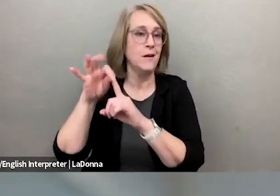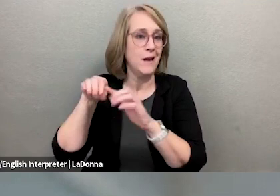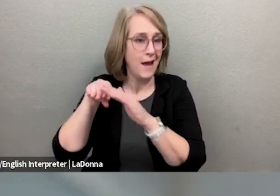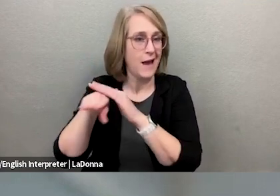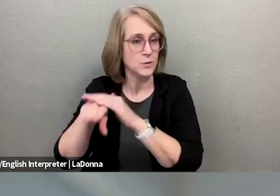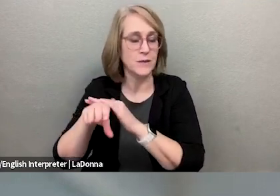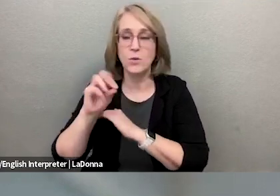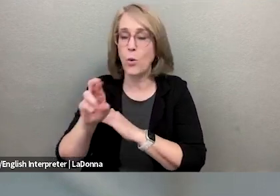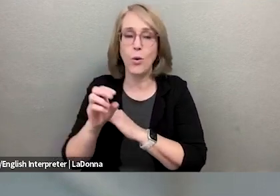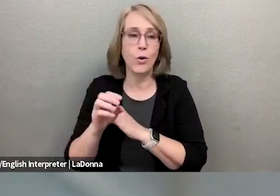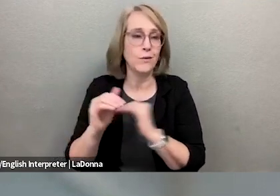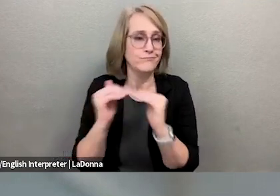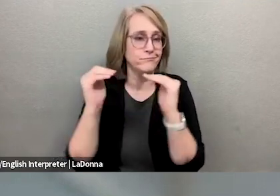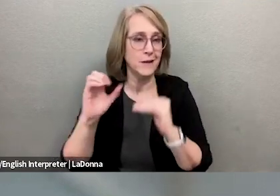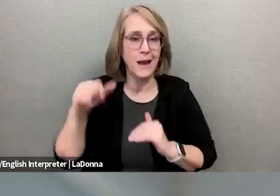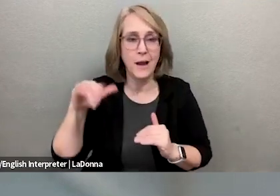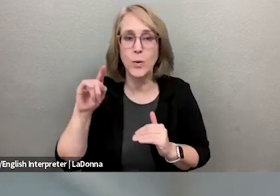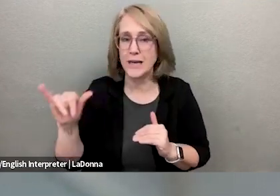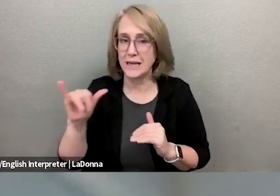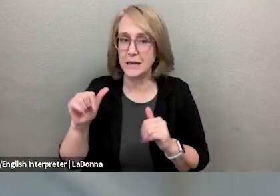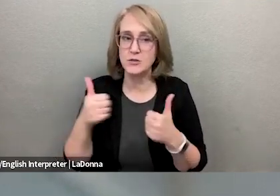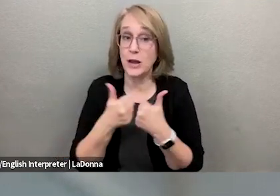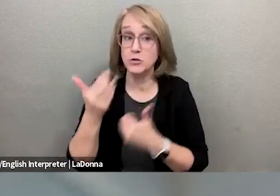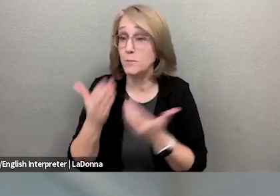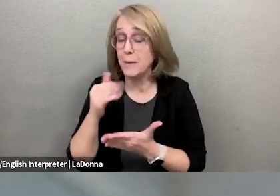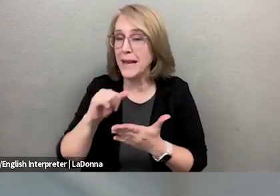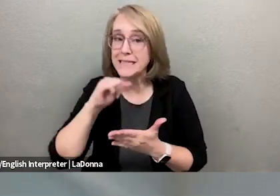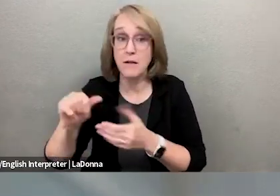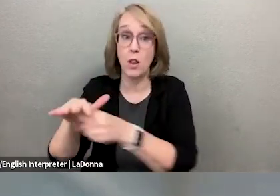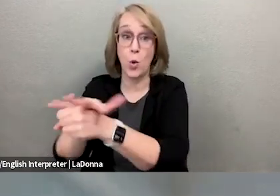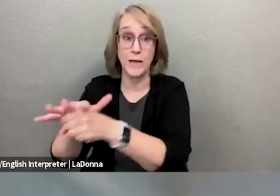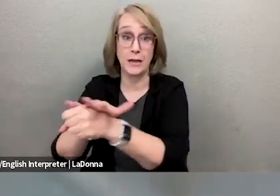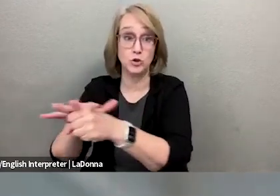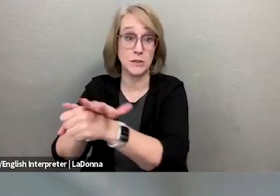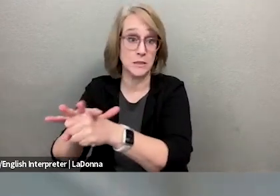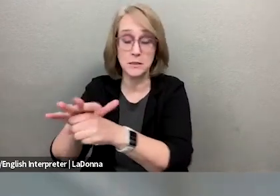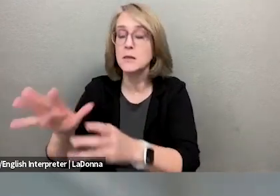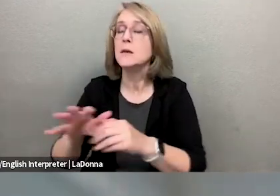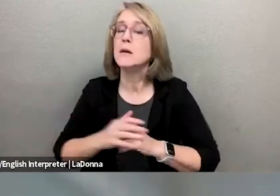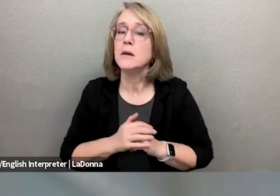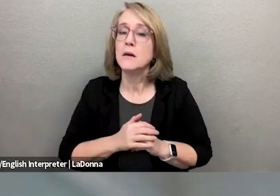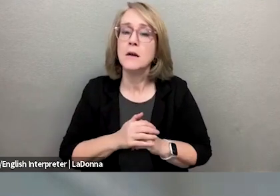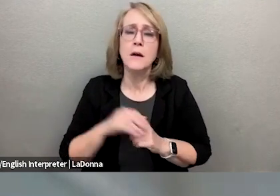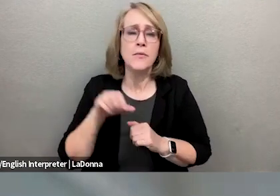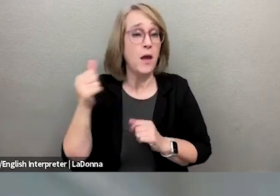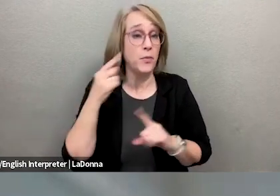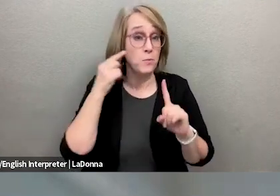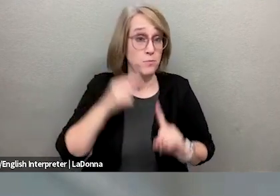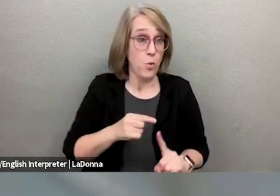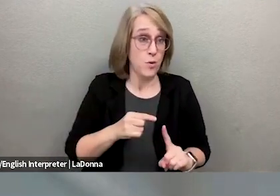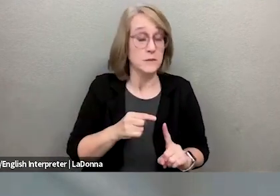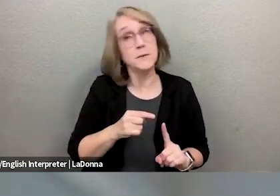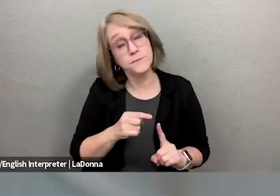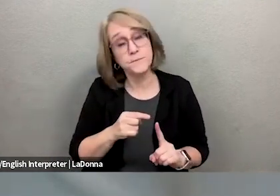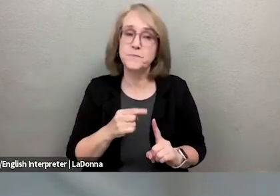not necessarily on that particular axis. And then one other point I think I would make is, I